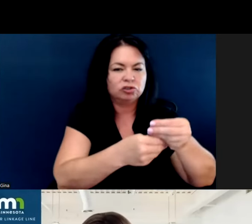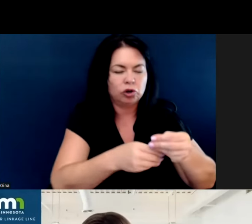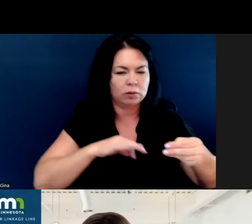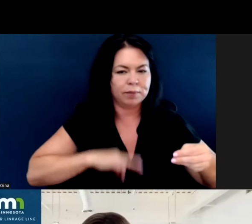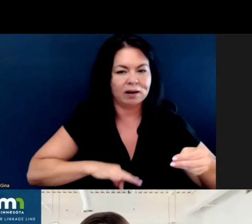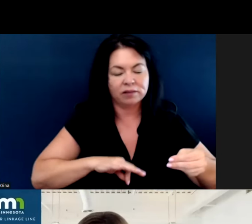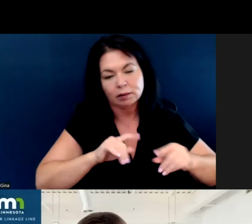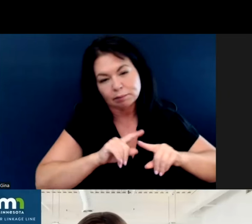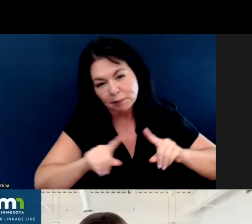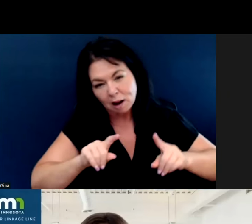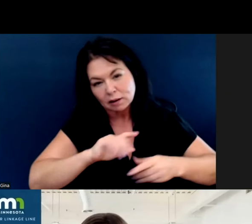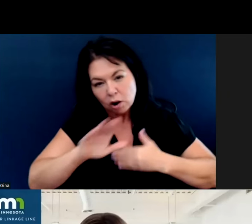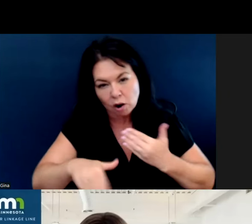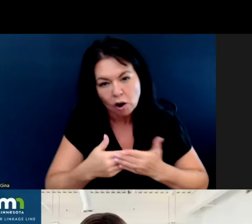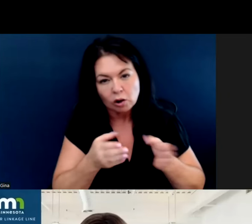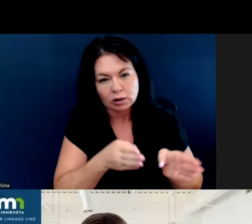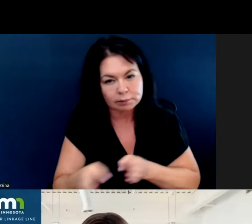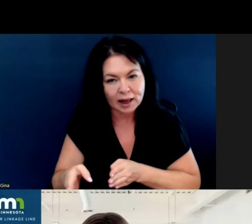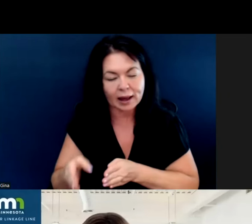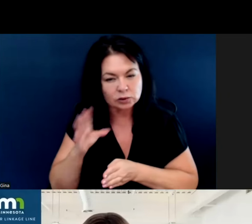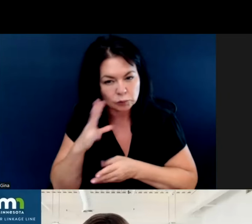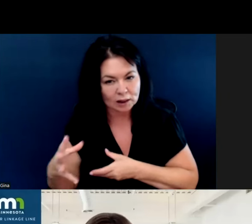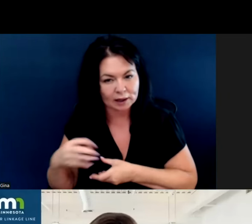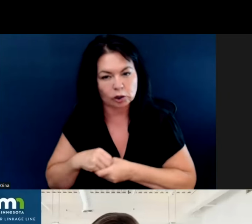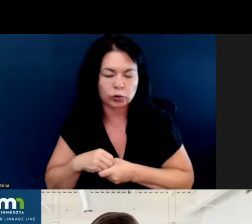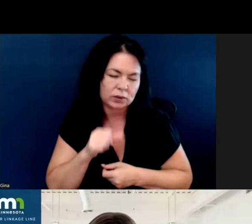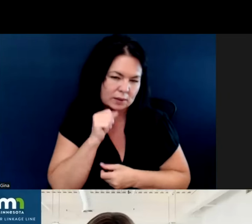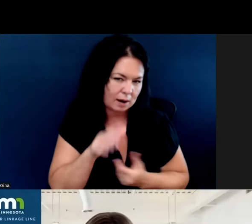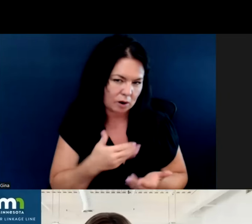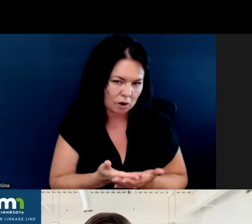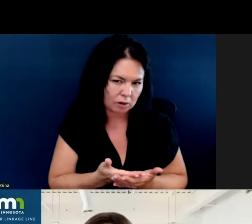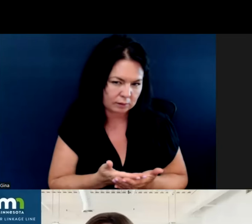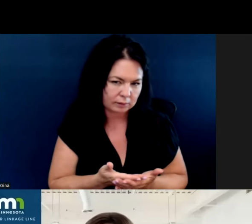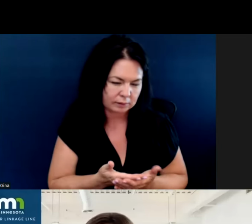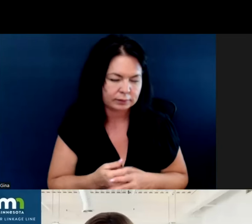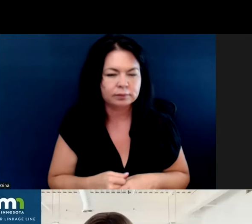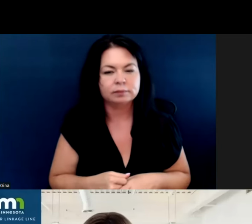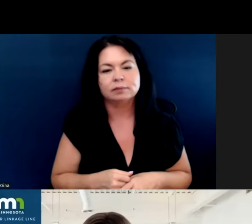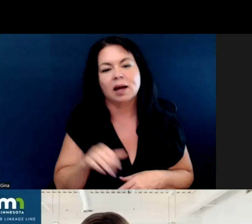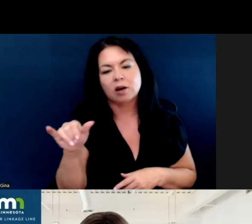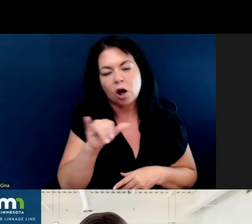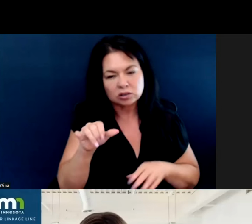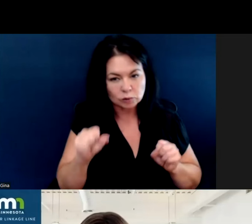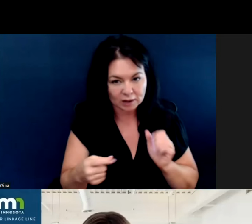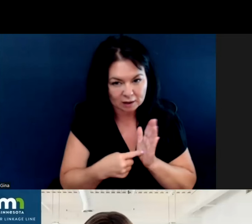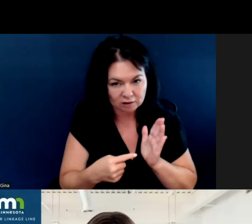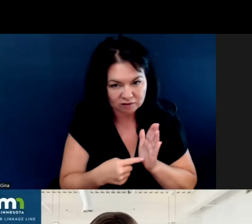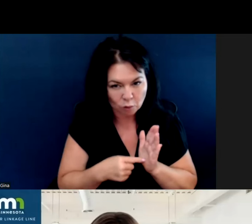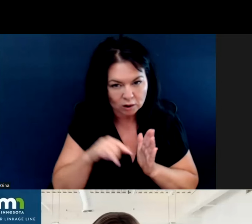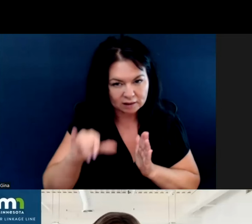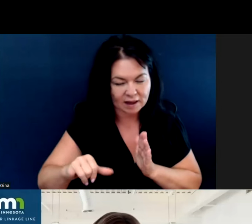all plans do include those benefits. Okay, and of course, again, can you afford the premiums and cost sharing?